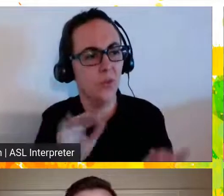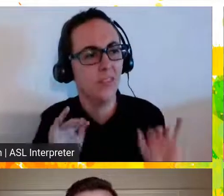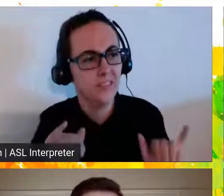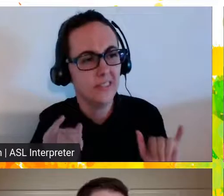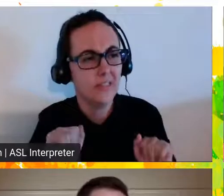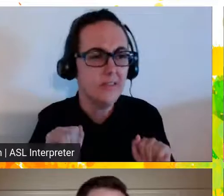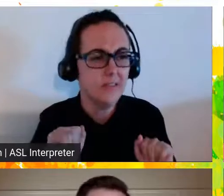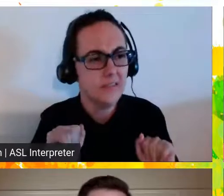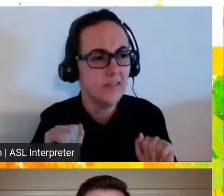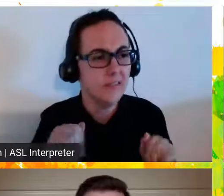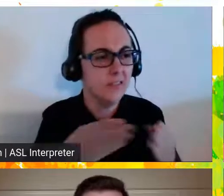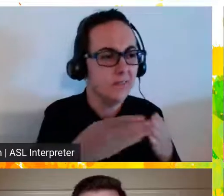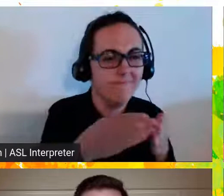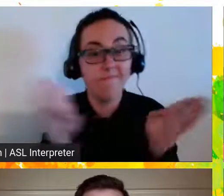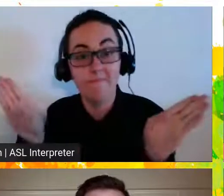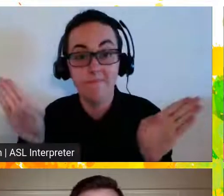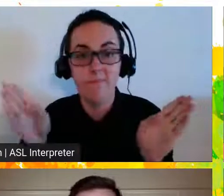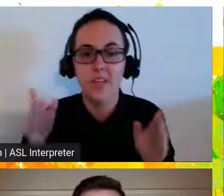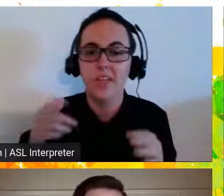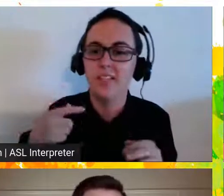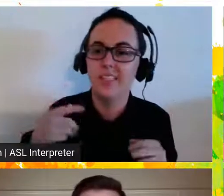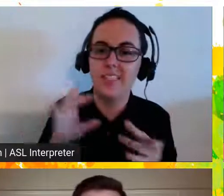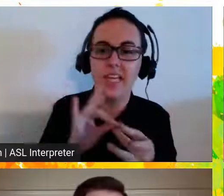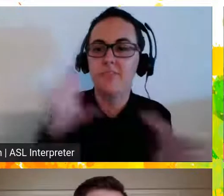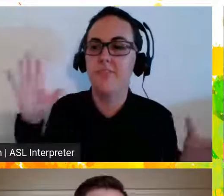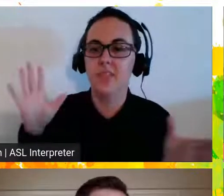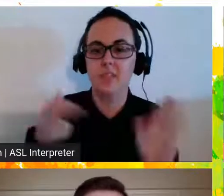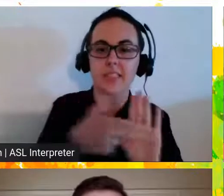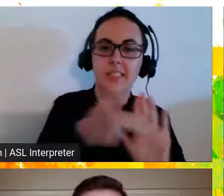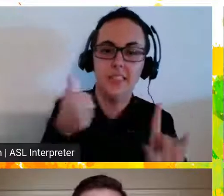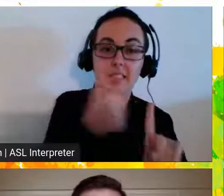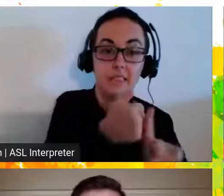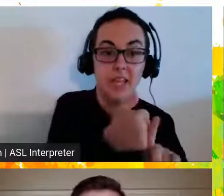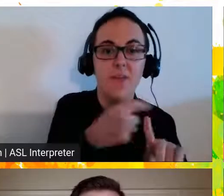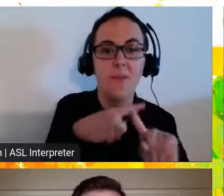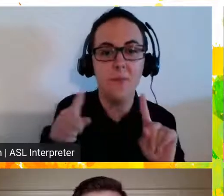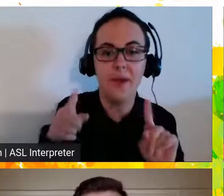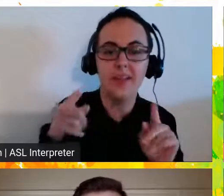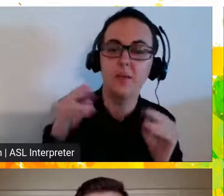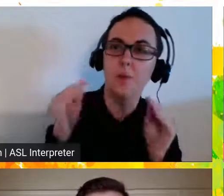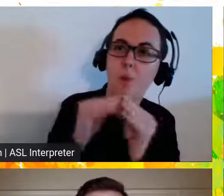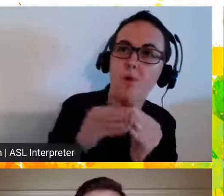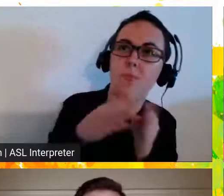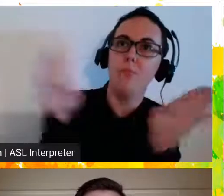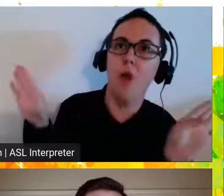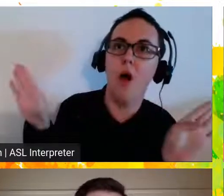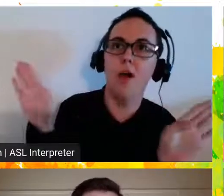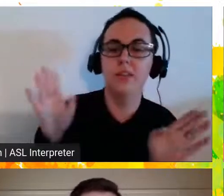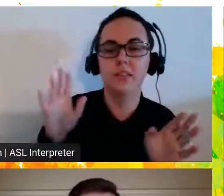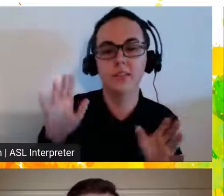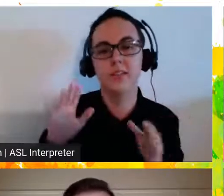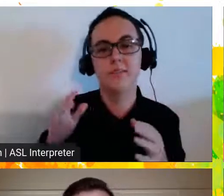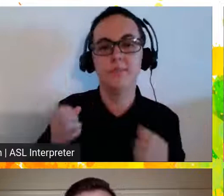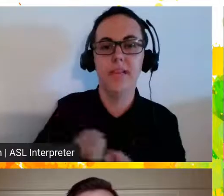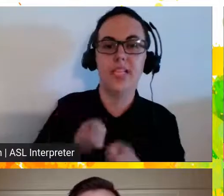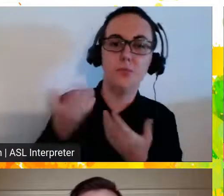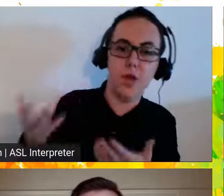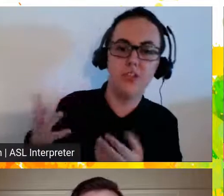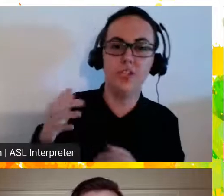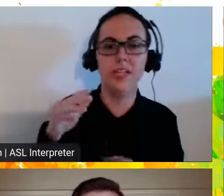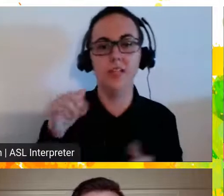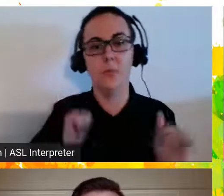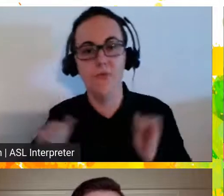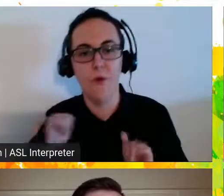and go to larger issues of gender, gender spectrum, gender performance, queer sexuality. And then once I had done that, that